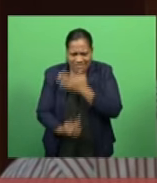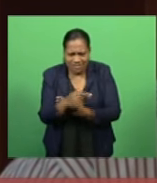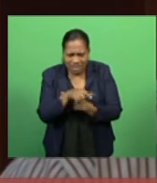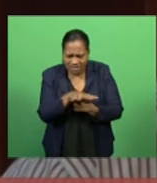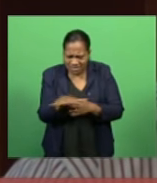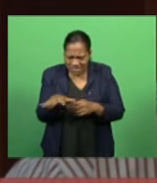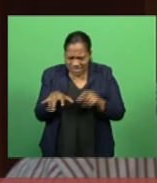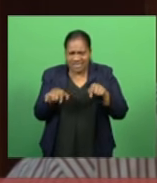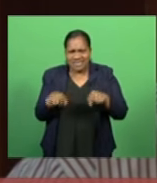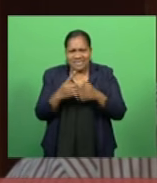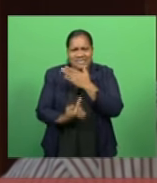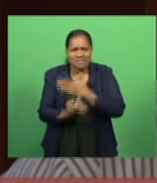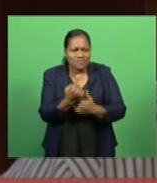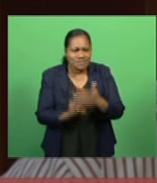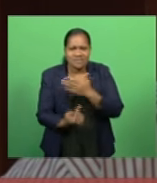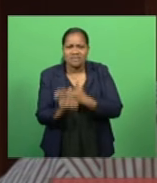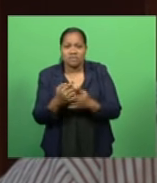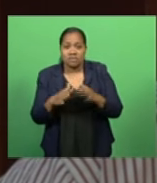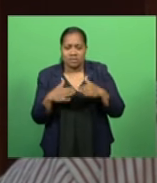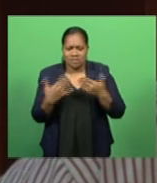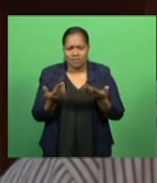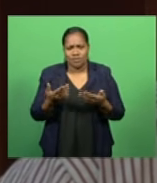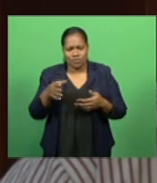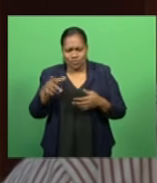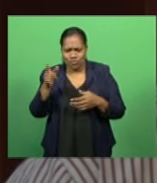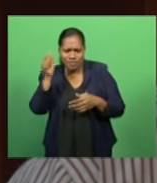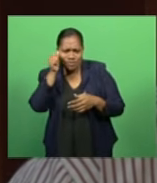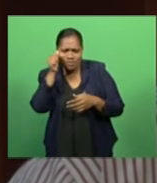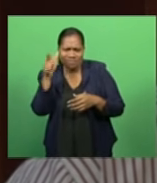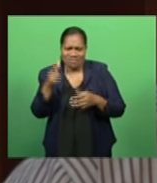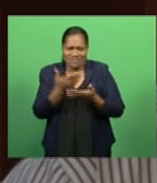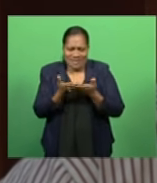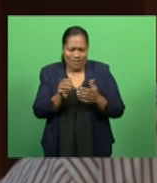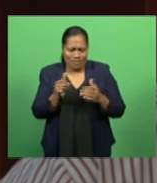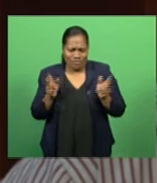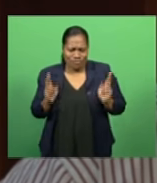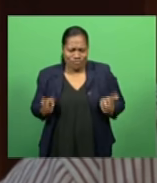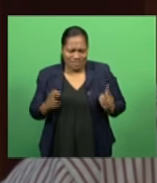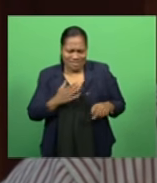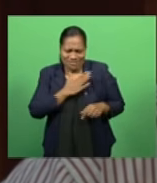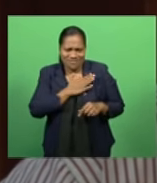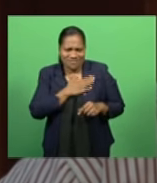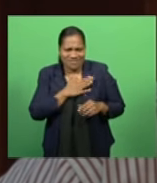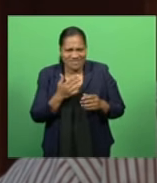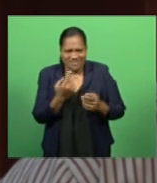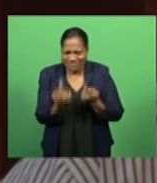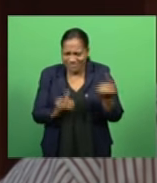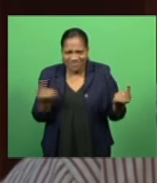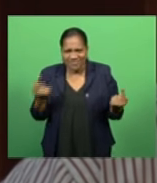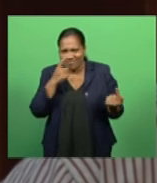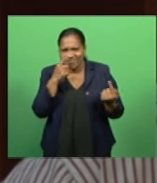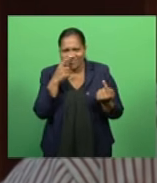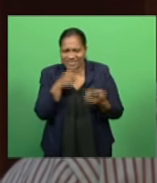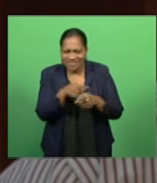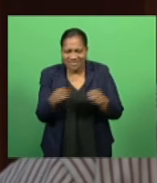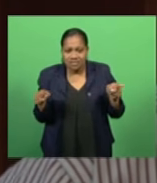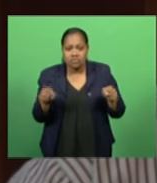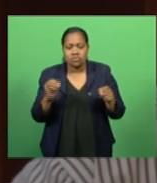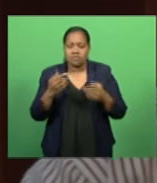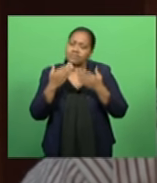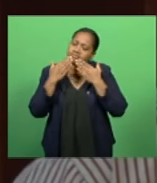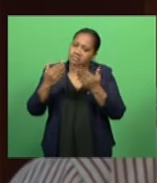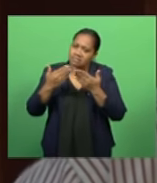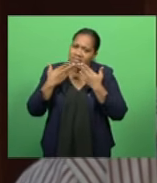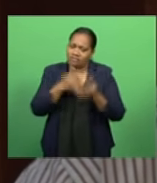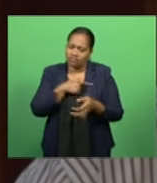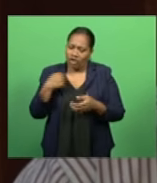is still very strong. And for that, we are truly grateful to the People's Republic of China, for your officials, for the